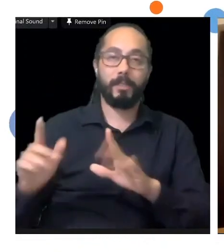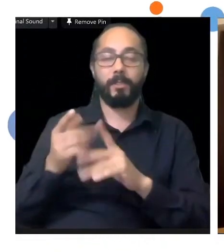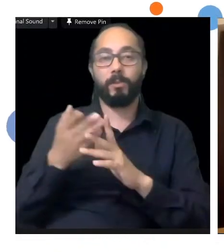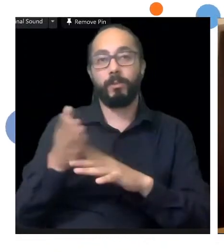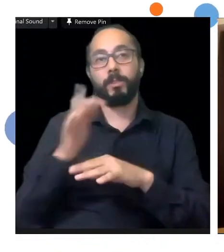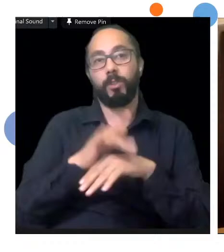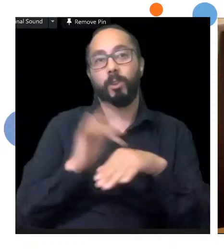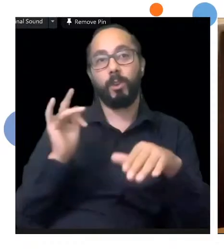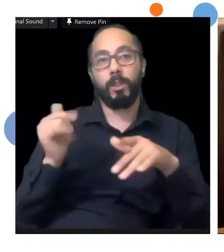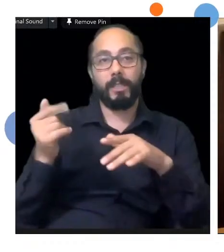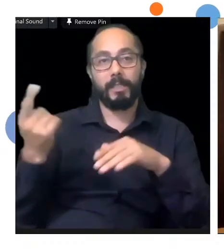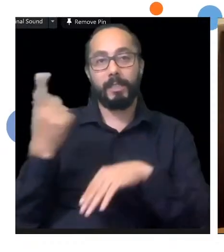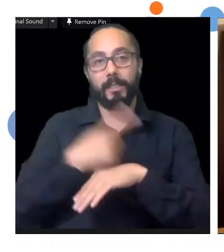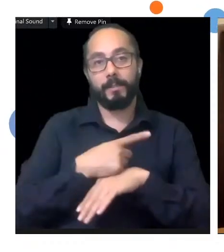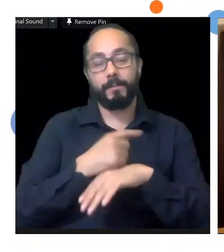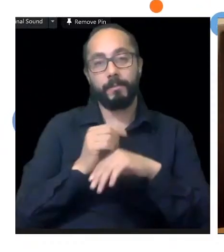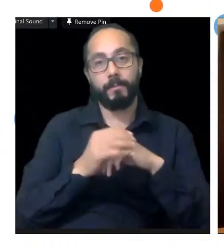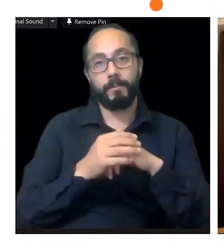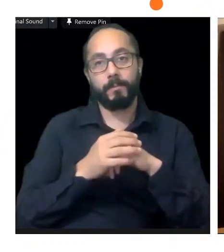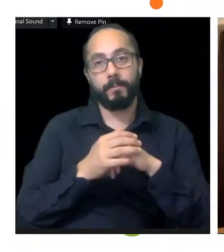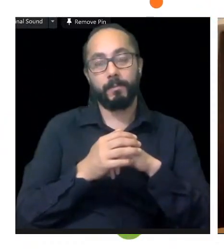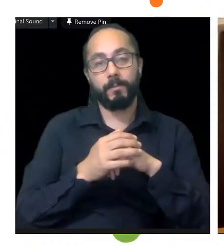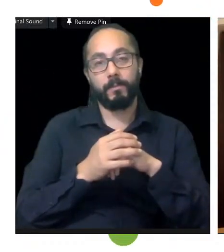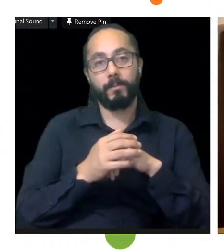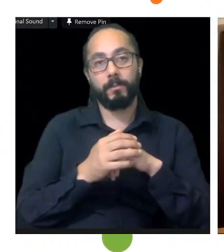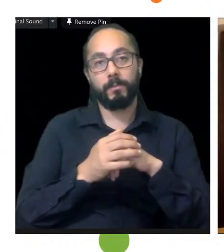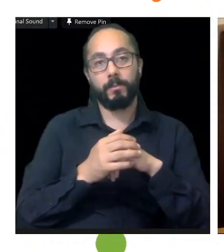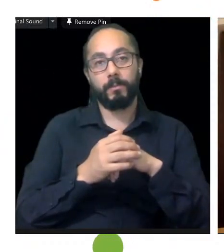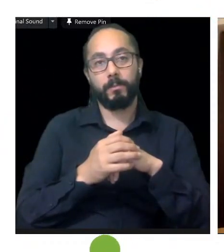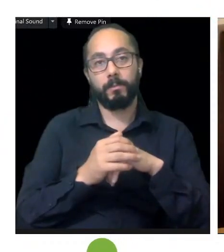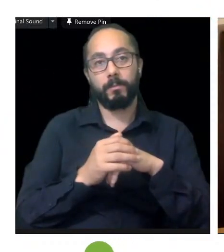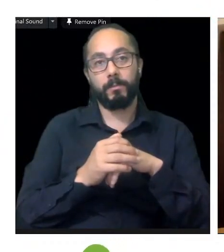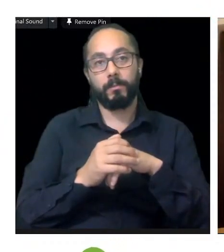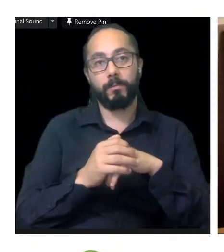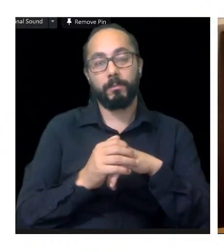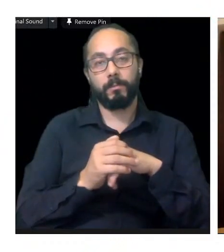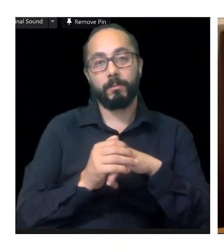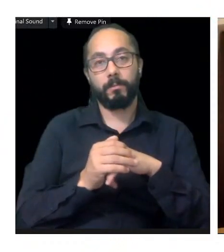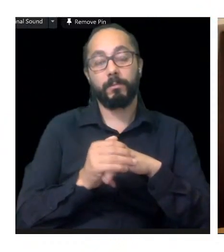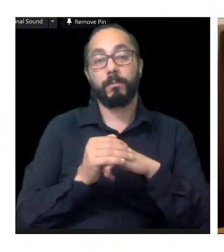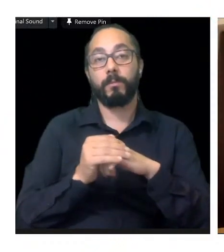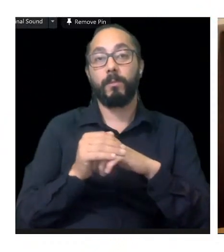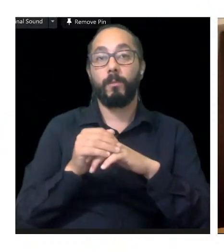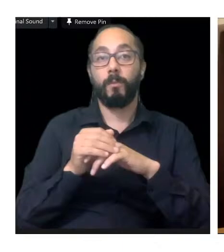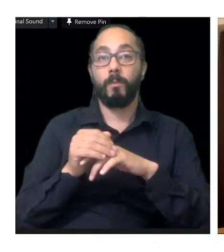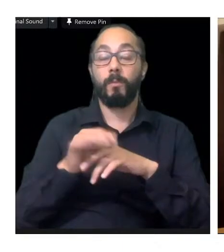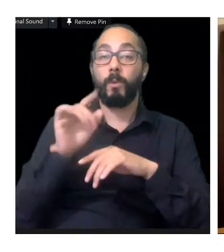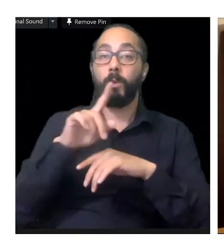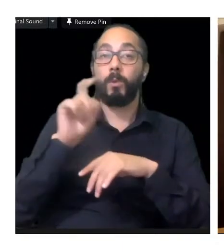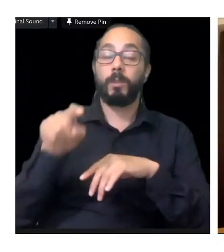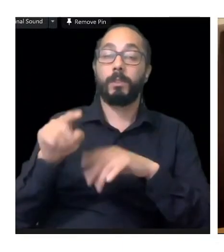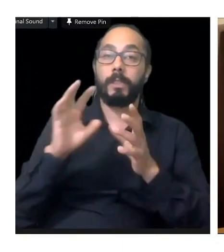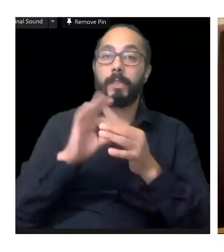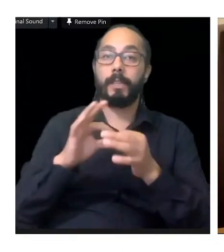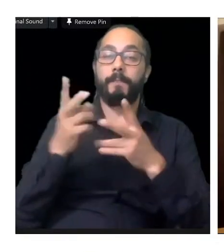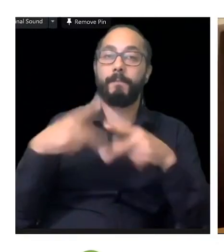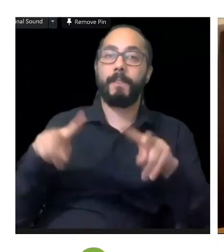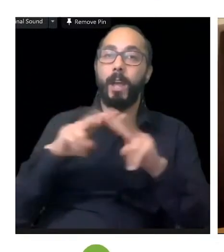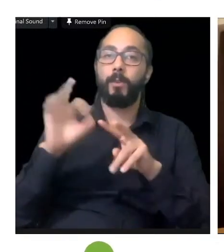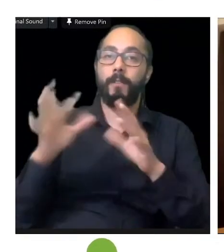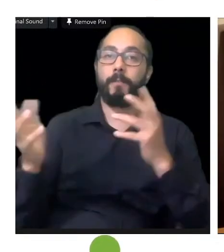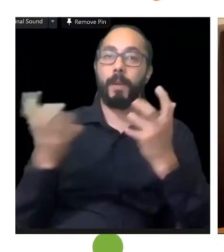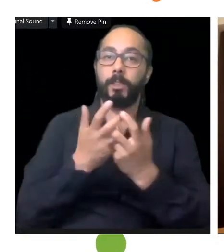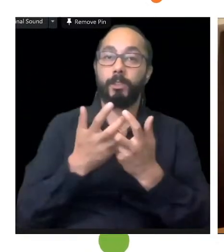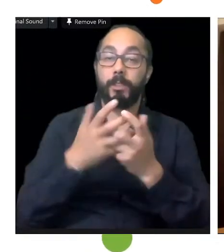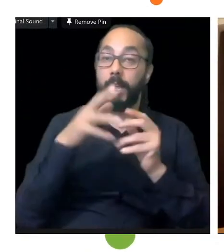I just ask, you know, we were just answering a question before you were able to jump back on about sort of the value of match. Has this been something that the NAC